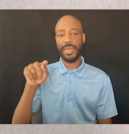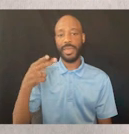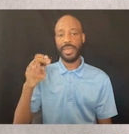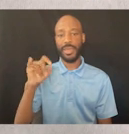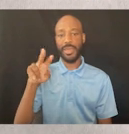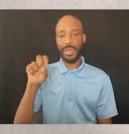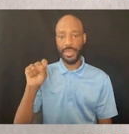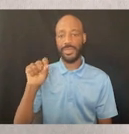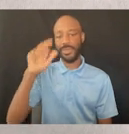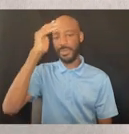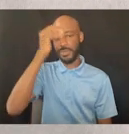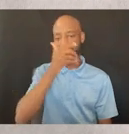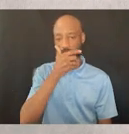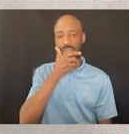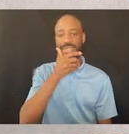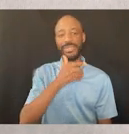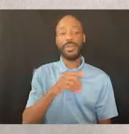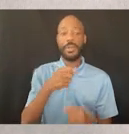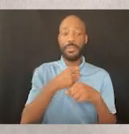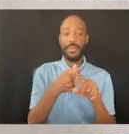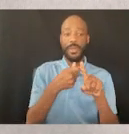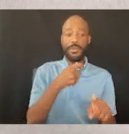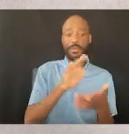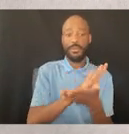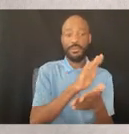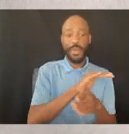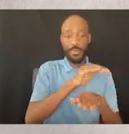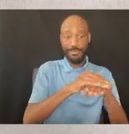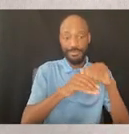mache, acrylic paint, and silk flowers.